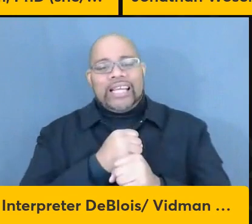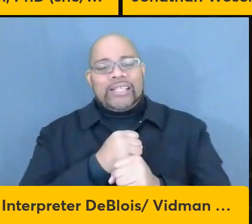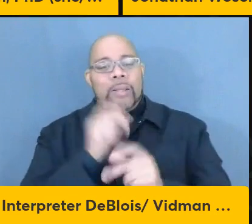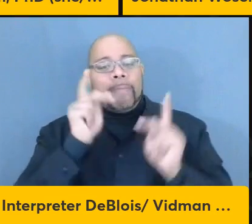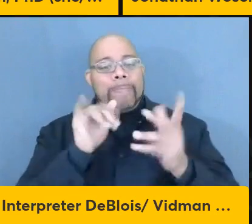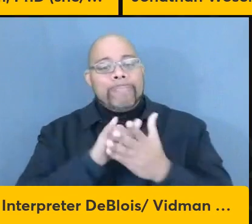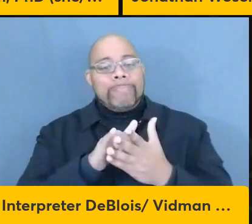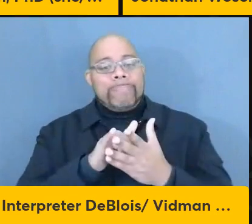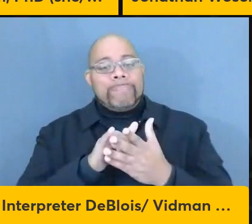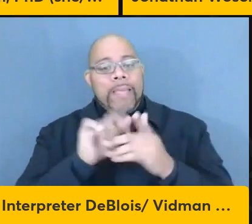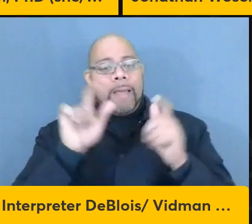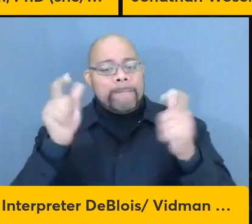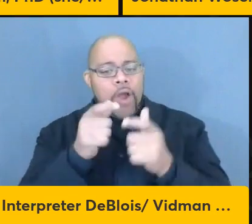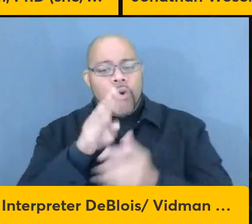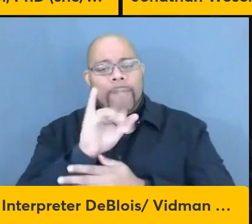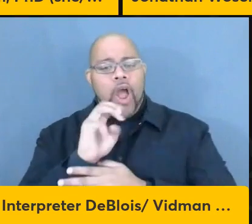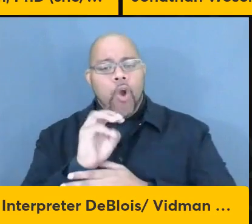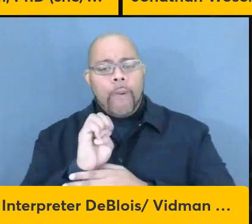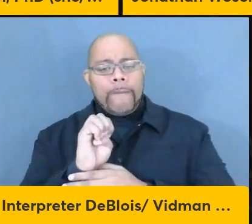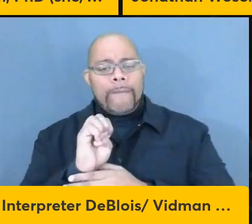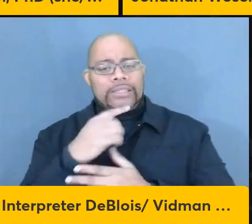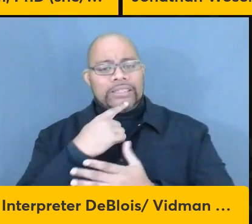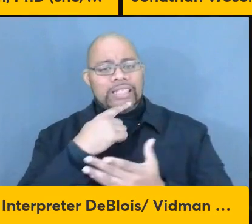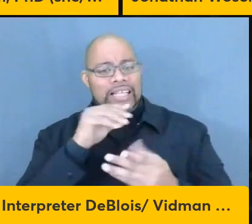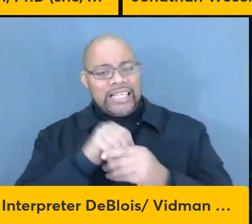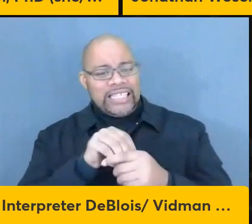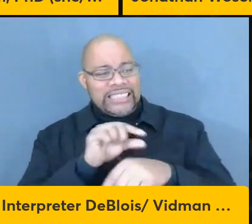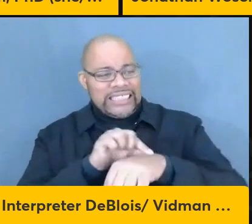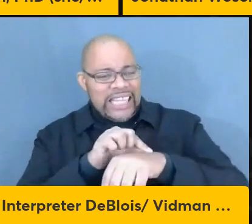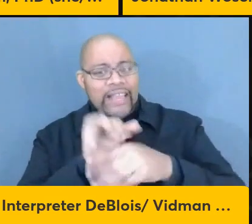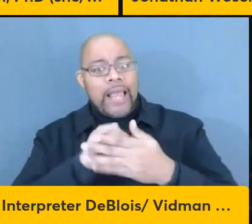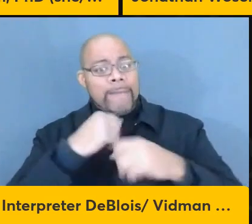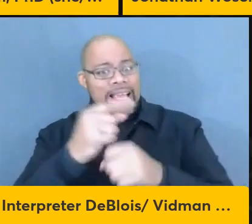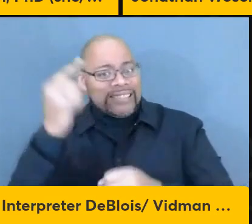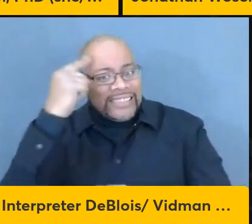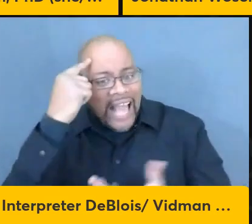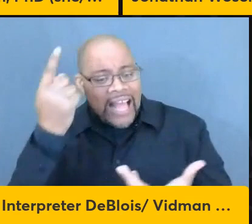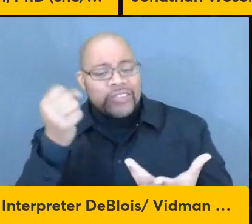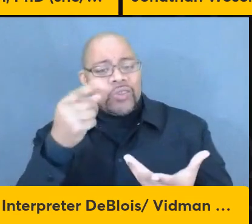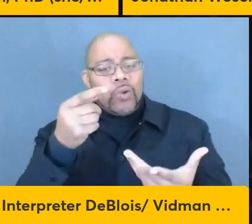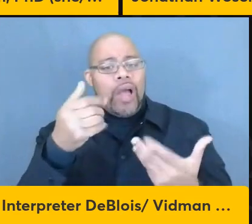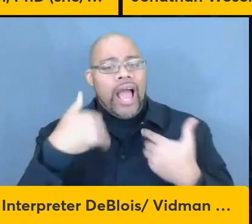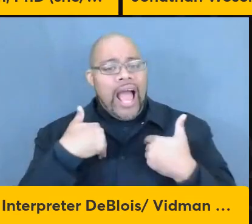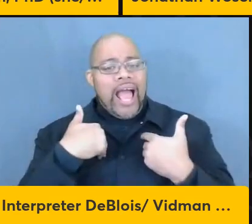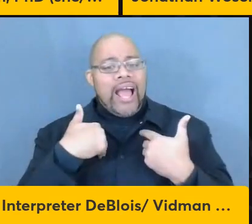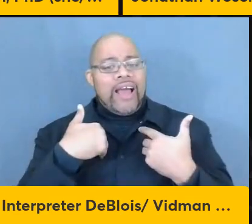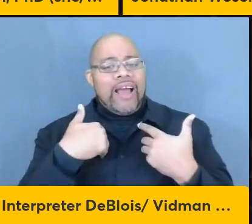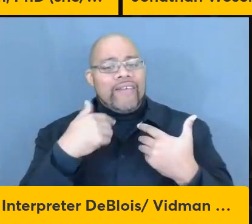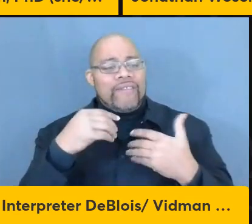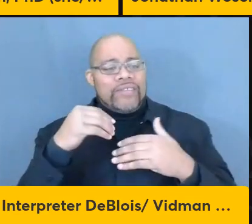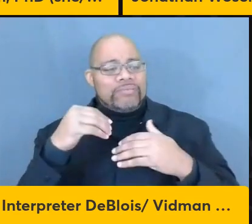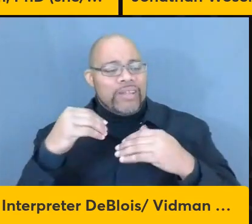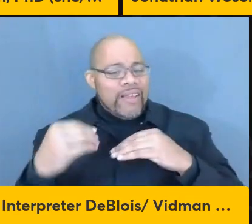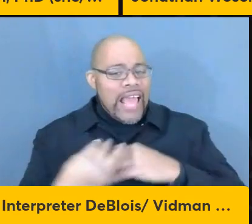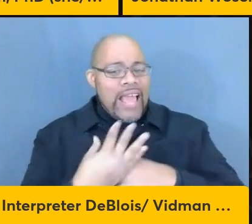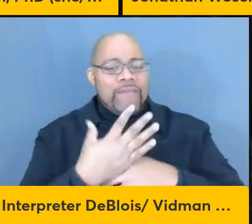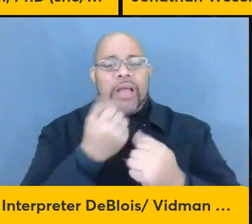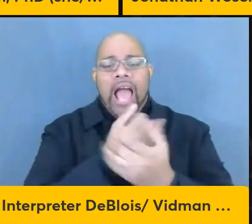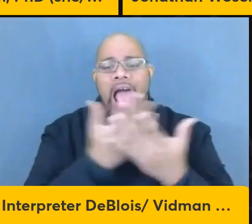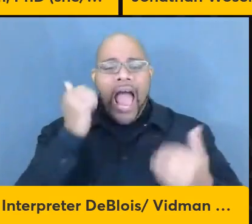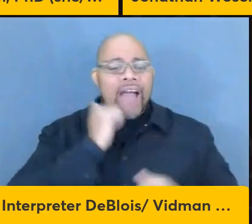people got microbiome, and I'm like, oh, in the skin, that makes sense. And so I have this influx every day